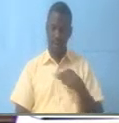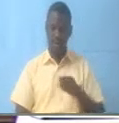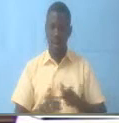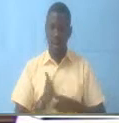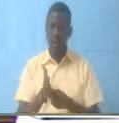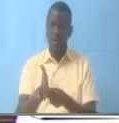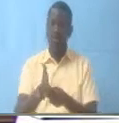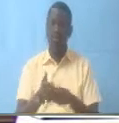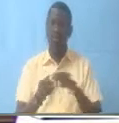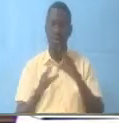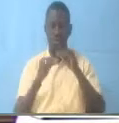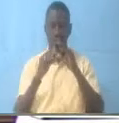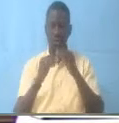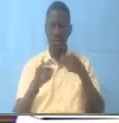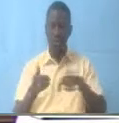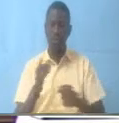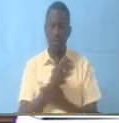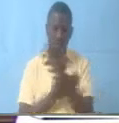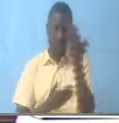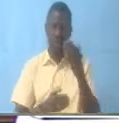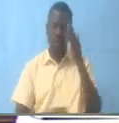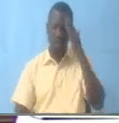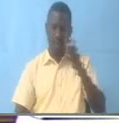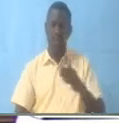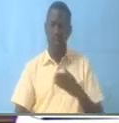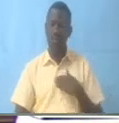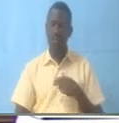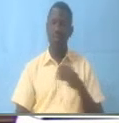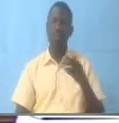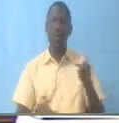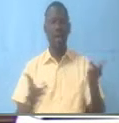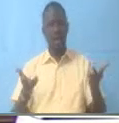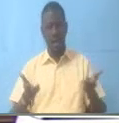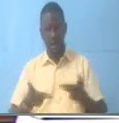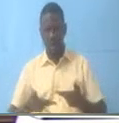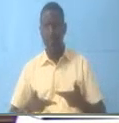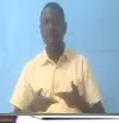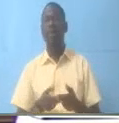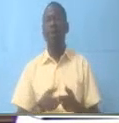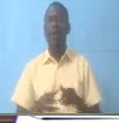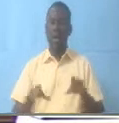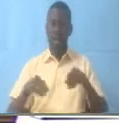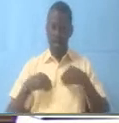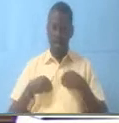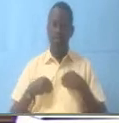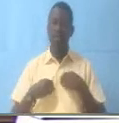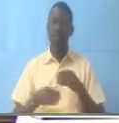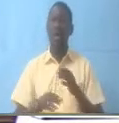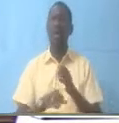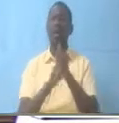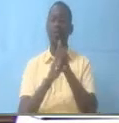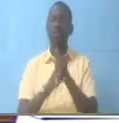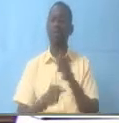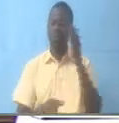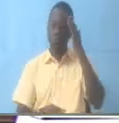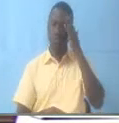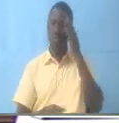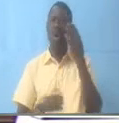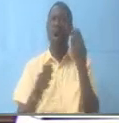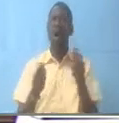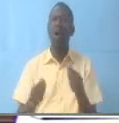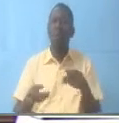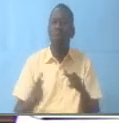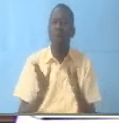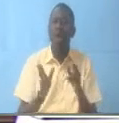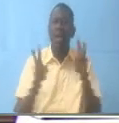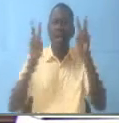to assist the Commission in its investigation in the judicial sector to uncover how Jammeh used the justice sector to